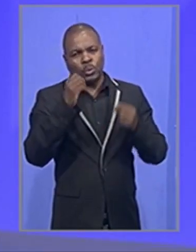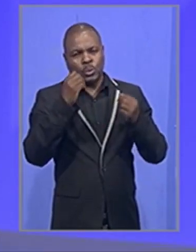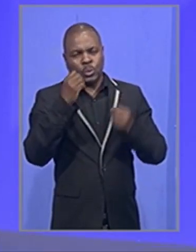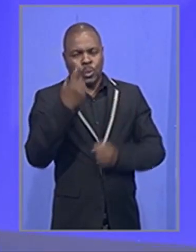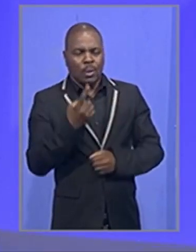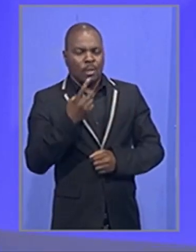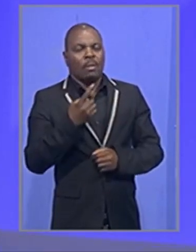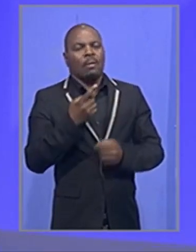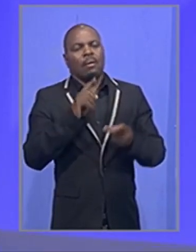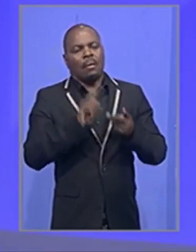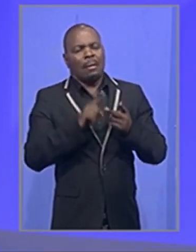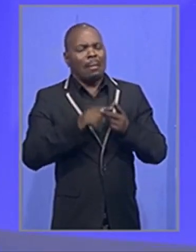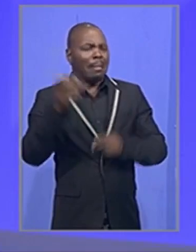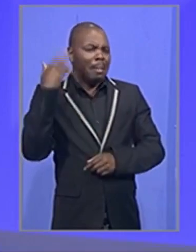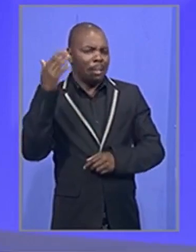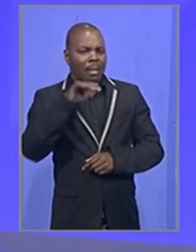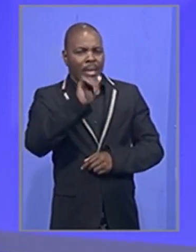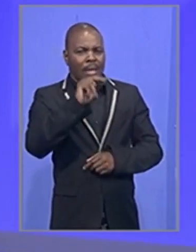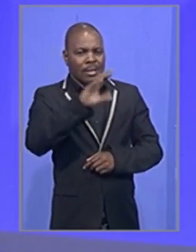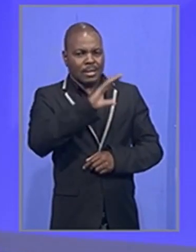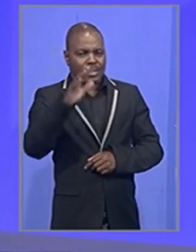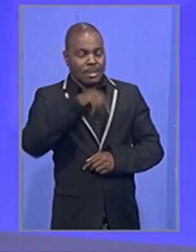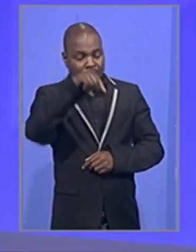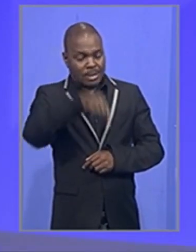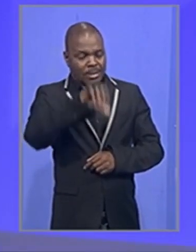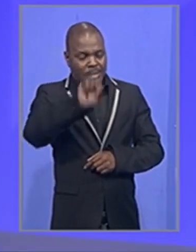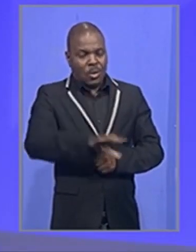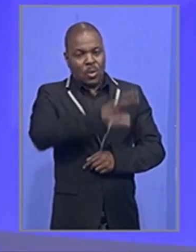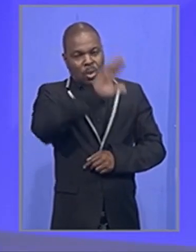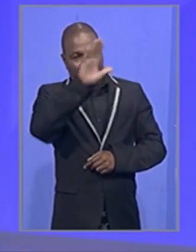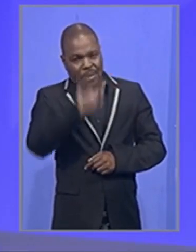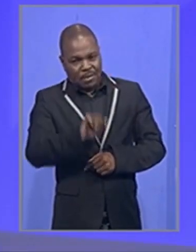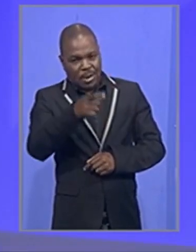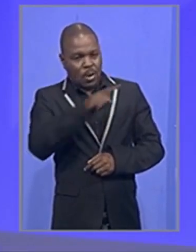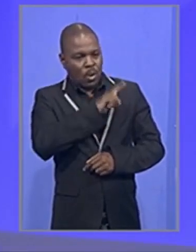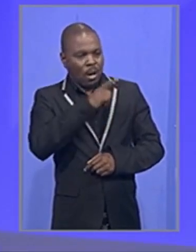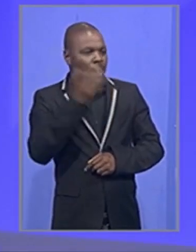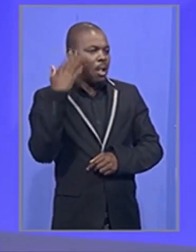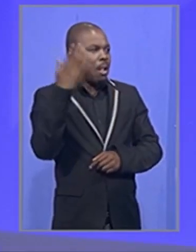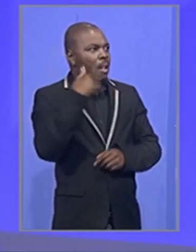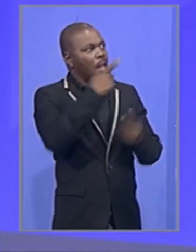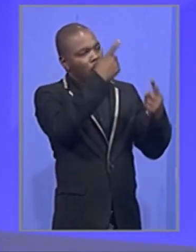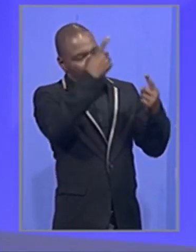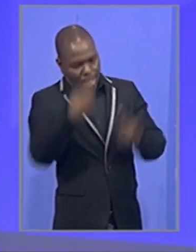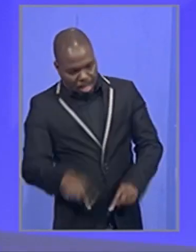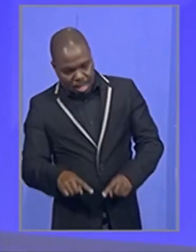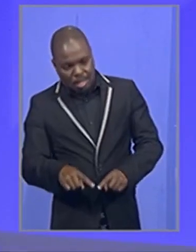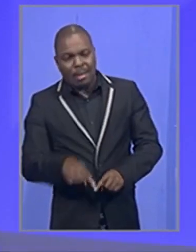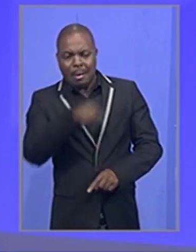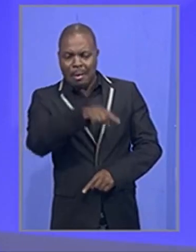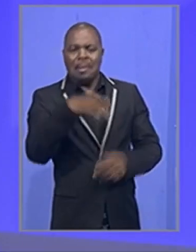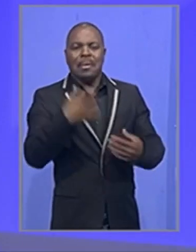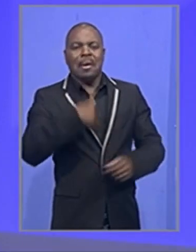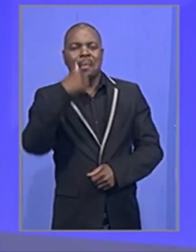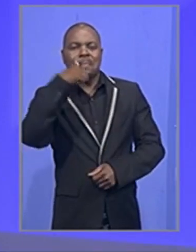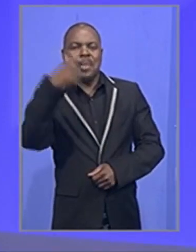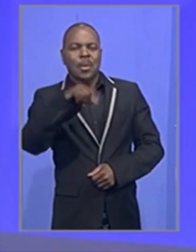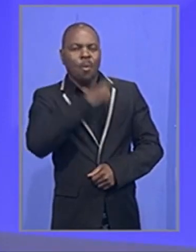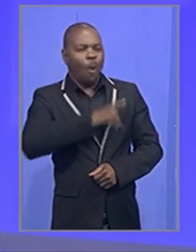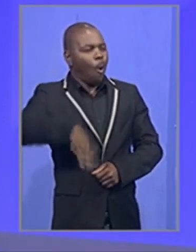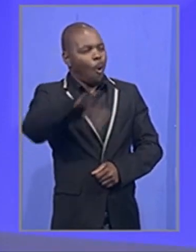1990 nakong eo ANC e bang le Seboka ka hara naha ya Afrika Borwa ka morao ba kgutle palehong ho no ho le monate hobane ba ne